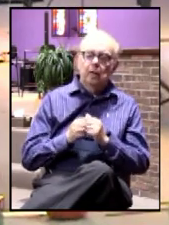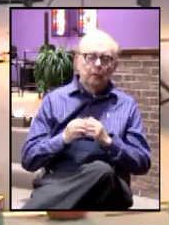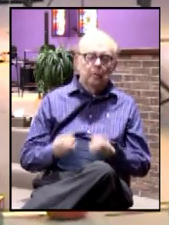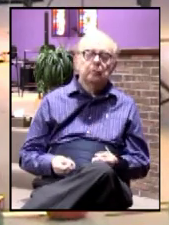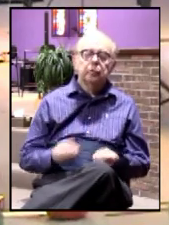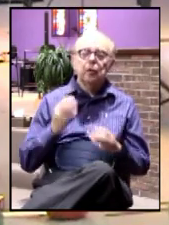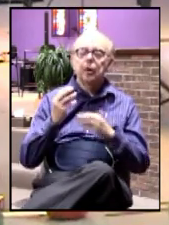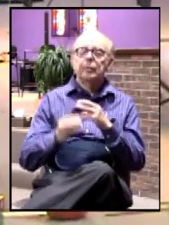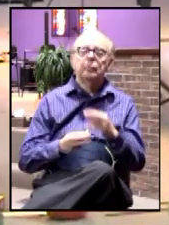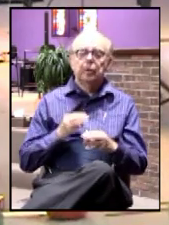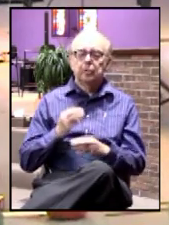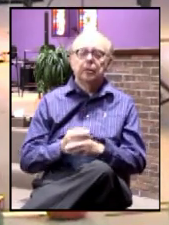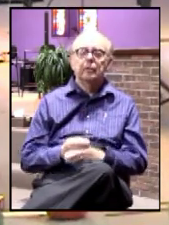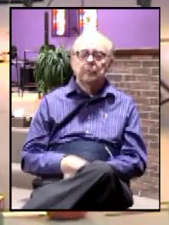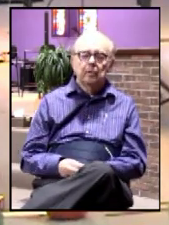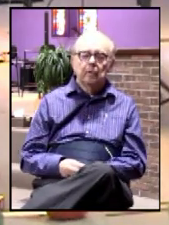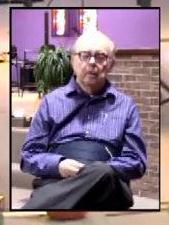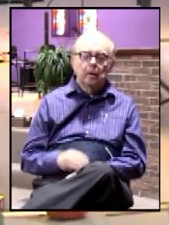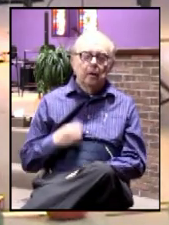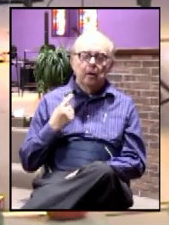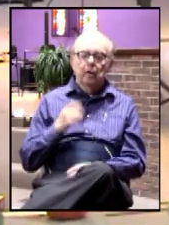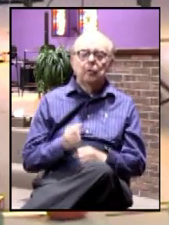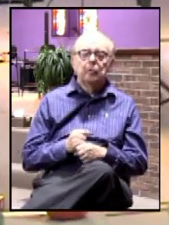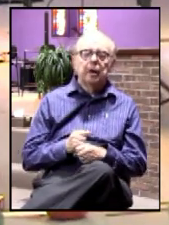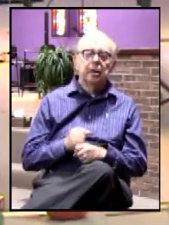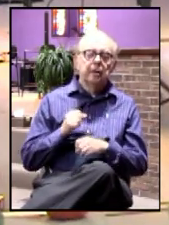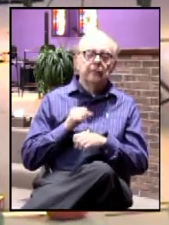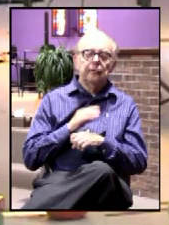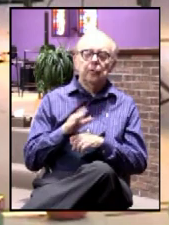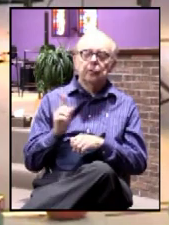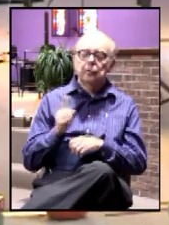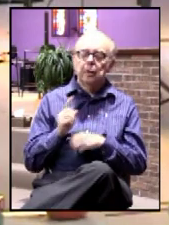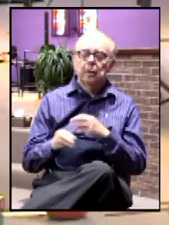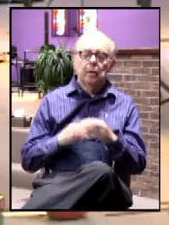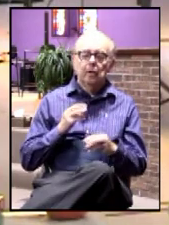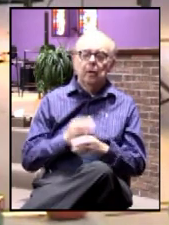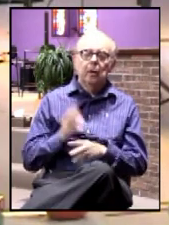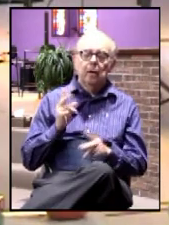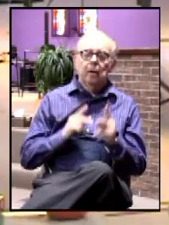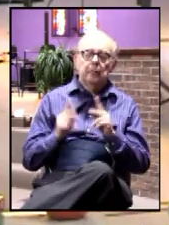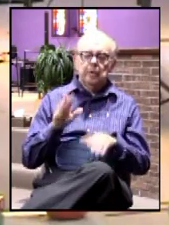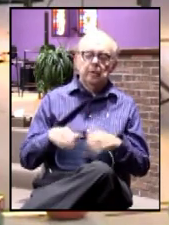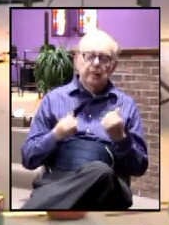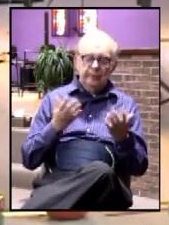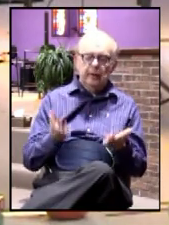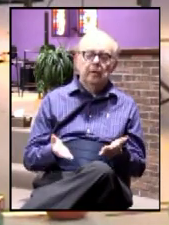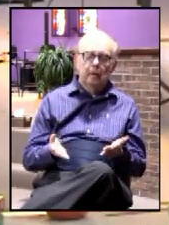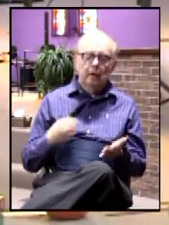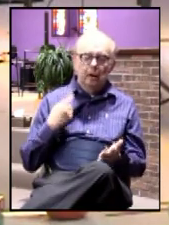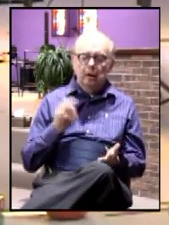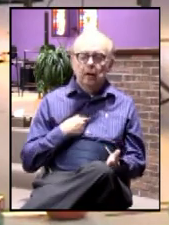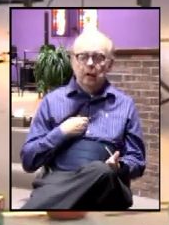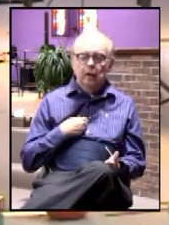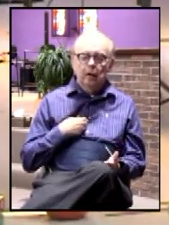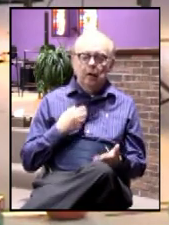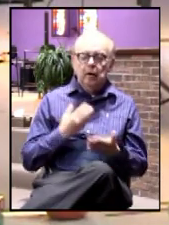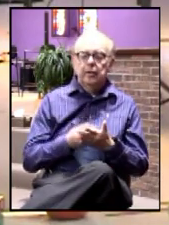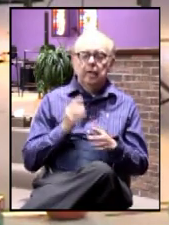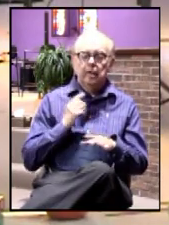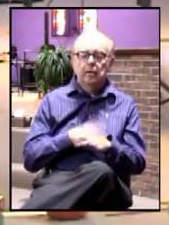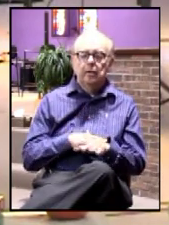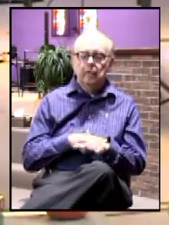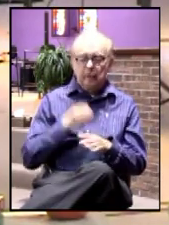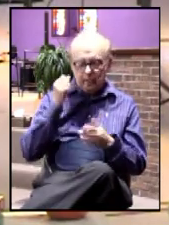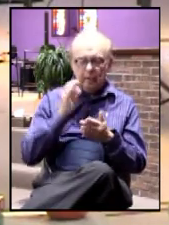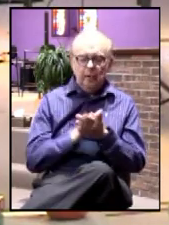blow up this world. Will make an impact on this world and the people that live in it. We have come to a